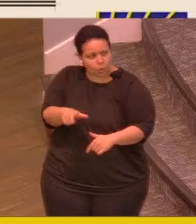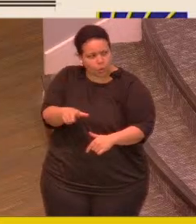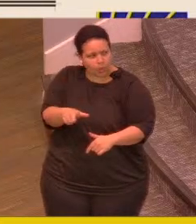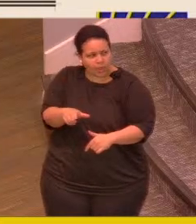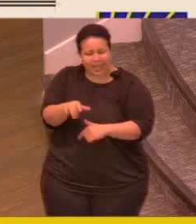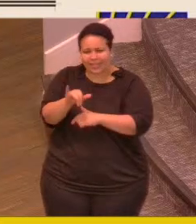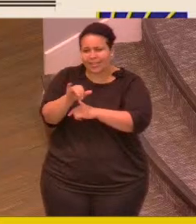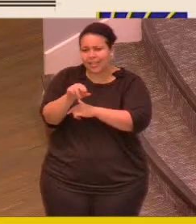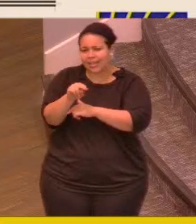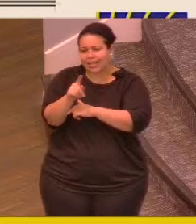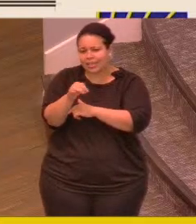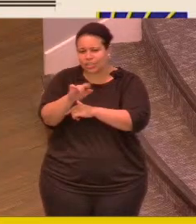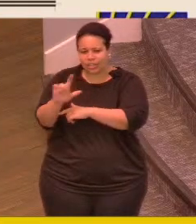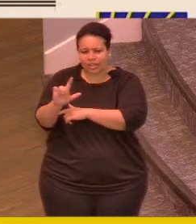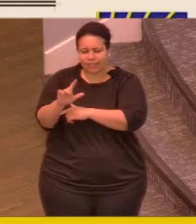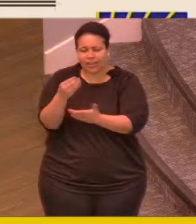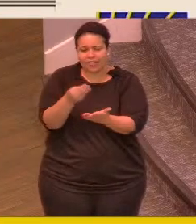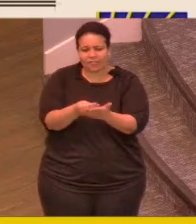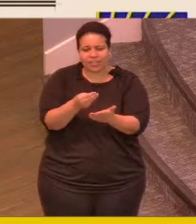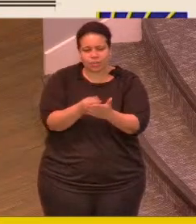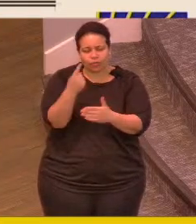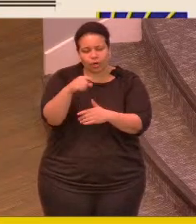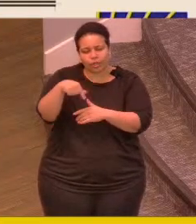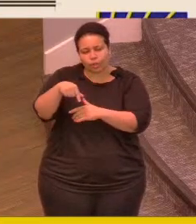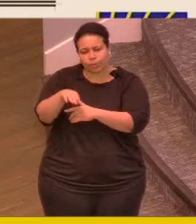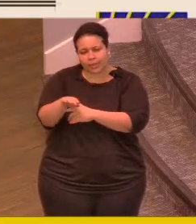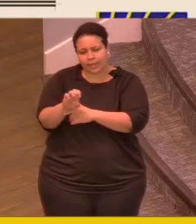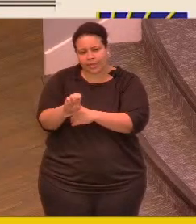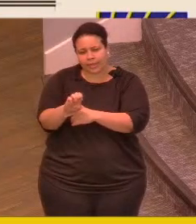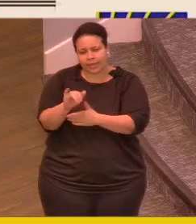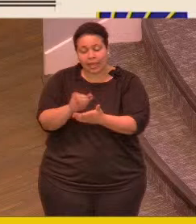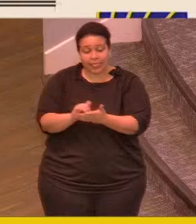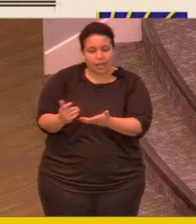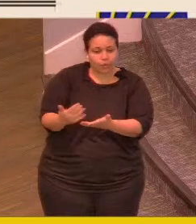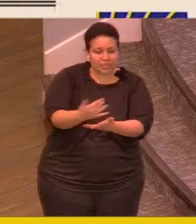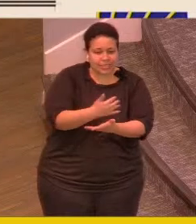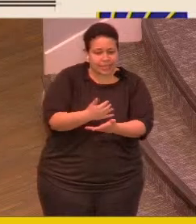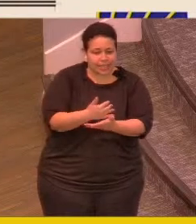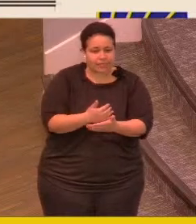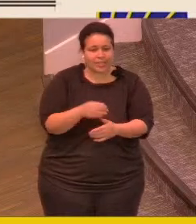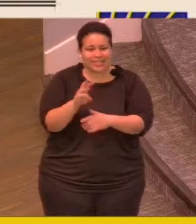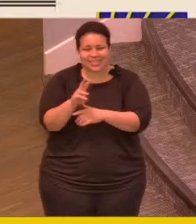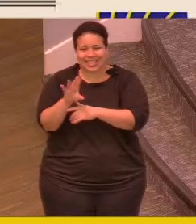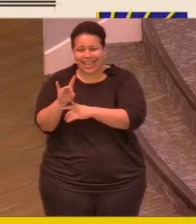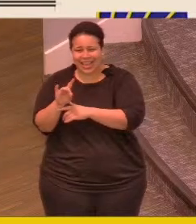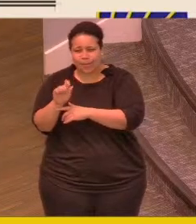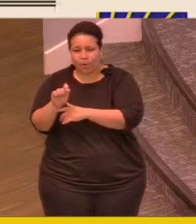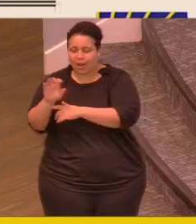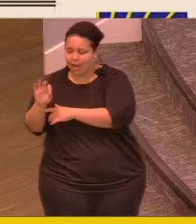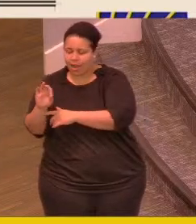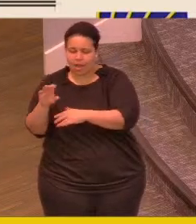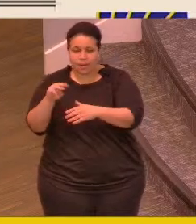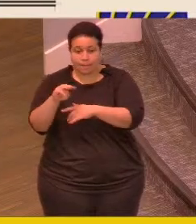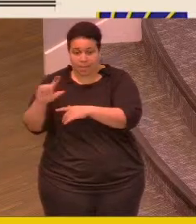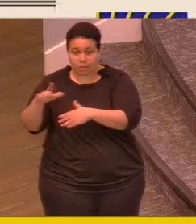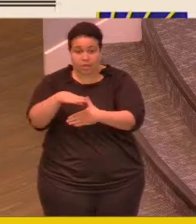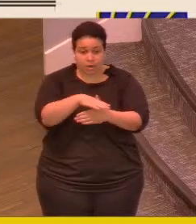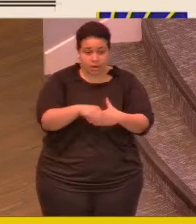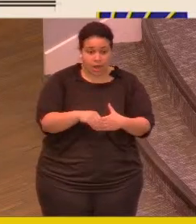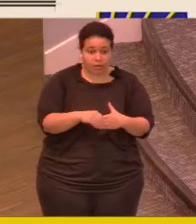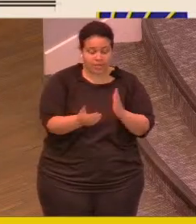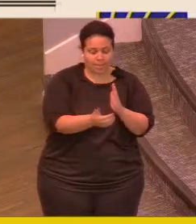budget for QBE and what was received. Our QBE budget was $68.9 million. After the